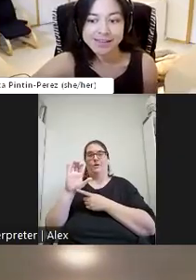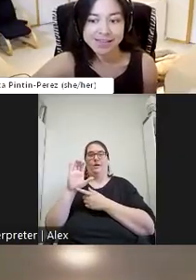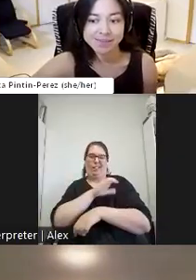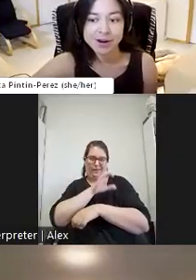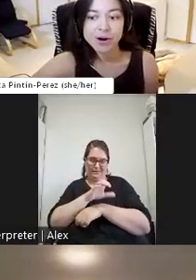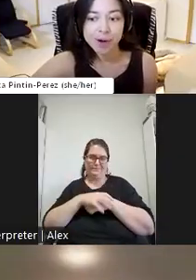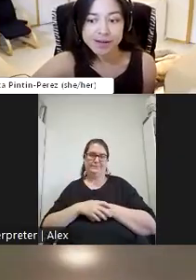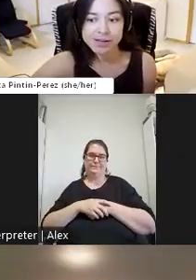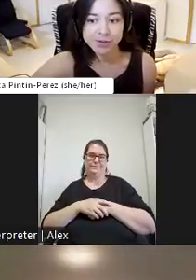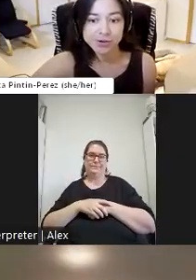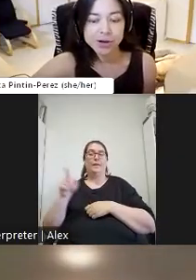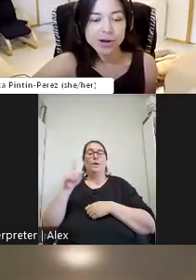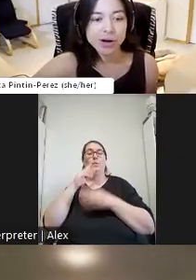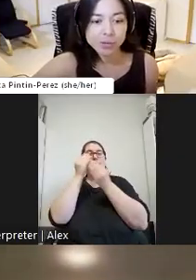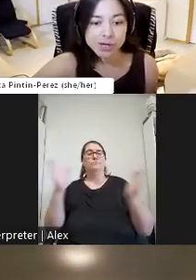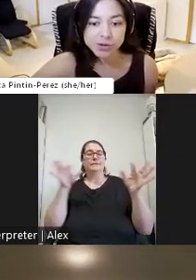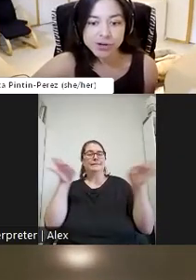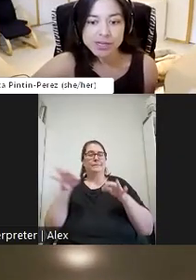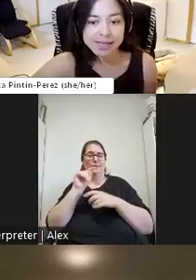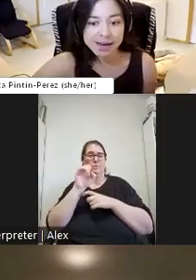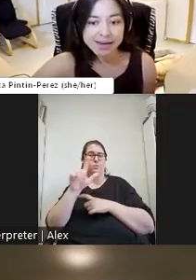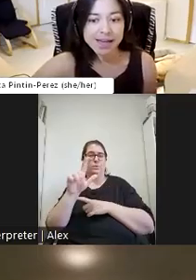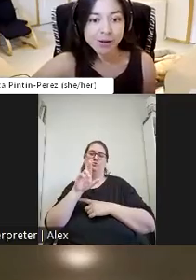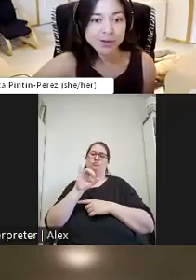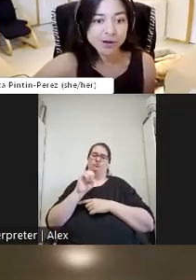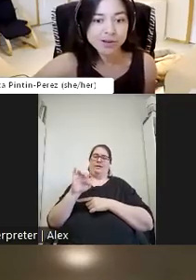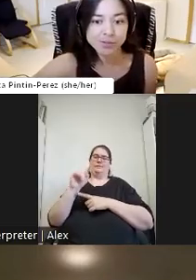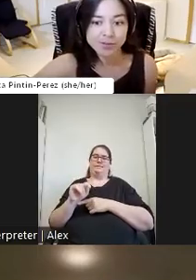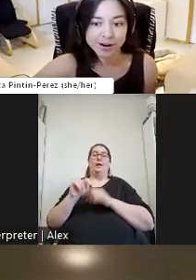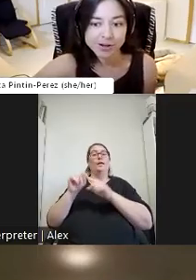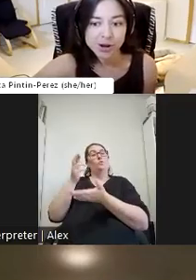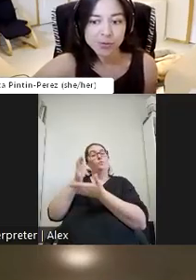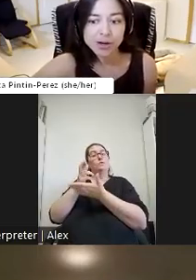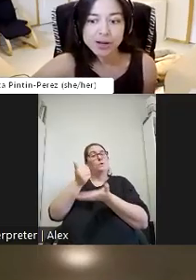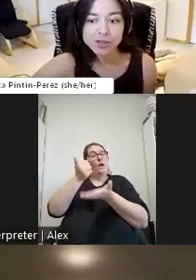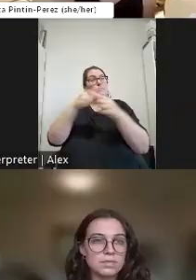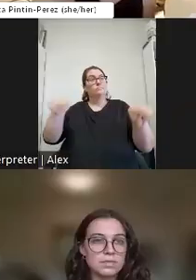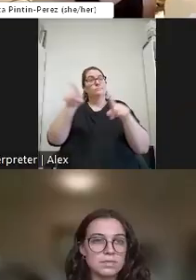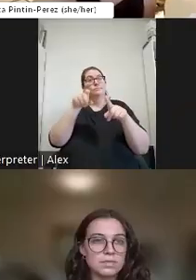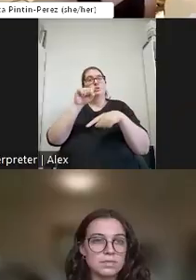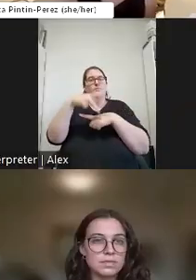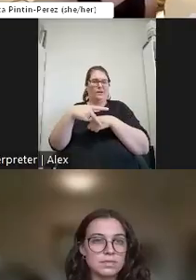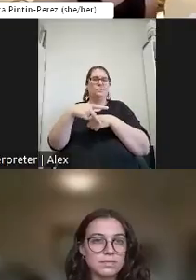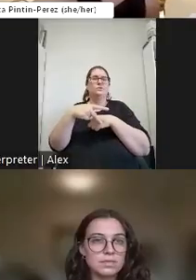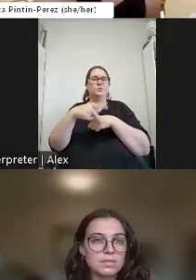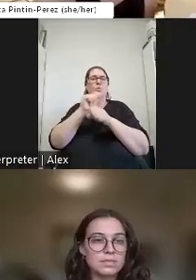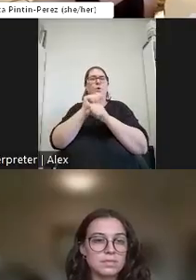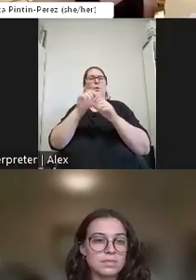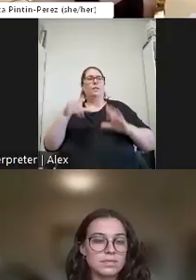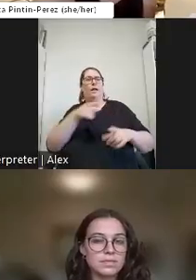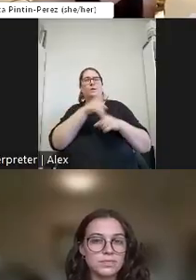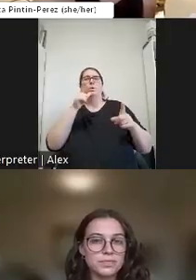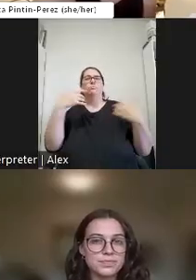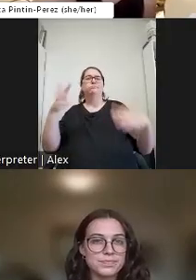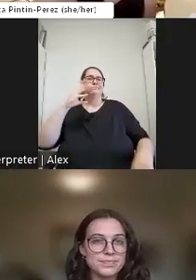Safety Assessment RISA Tool, a resource designed to help service providers working with clients who have experienced